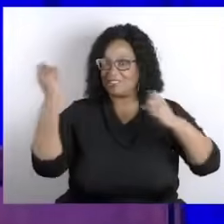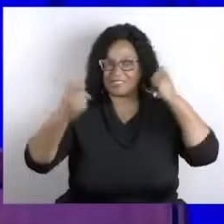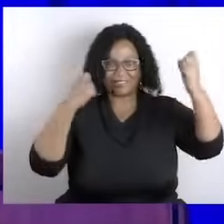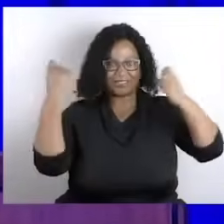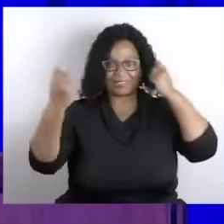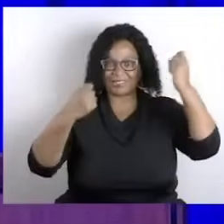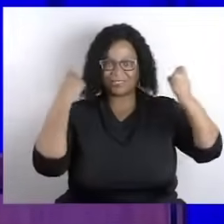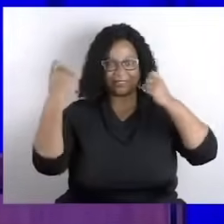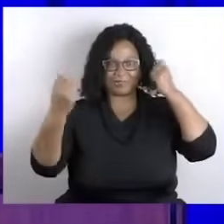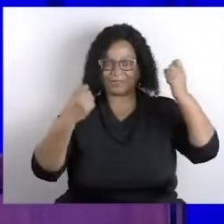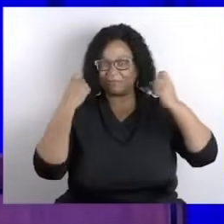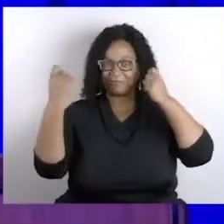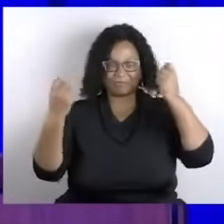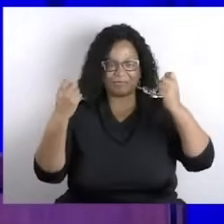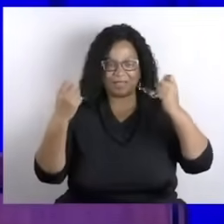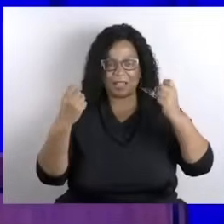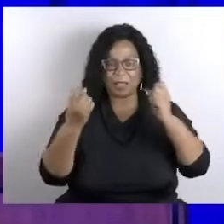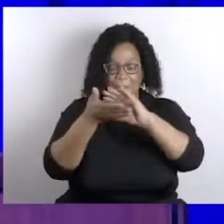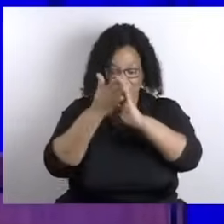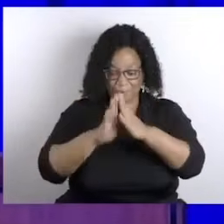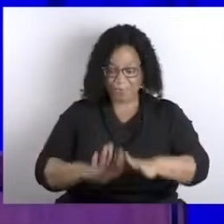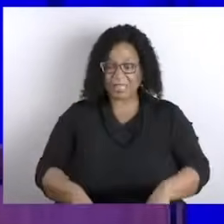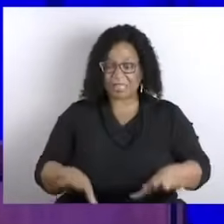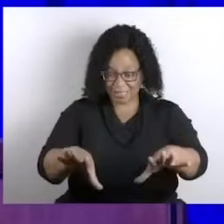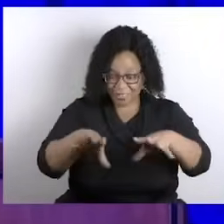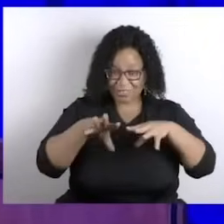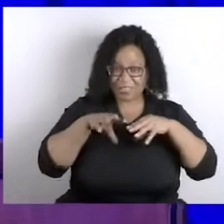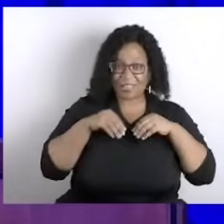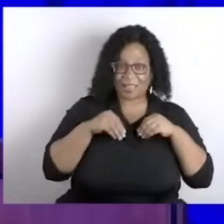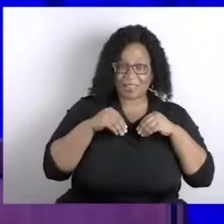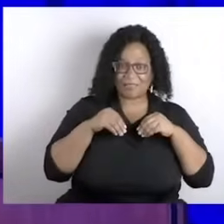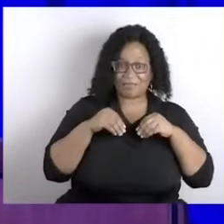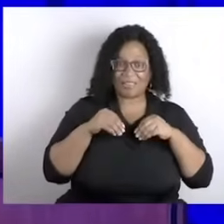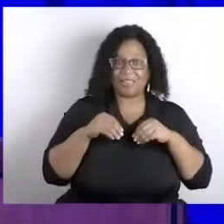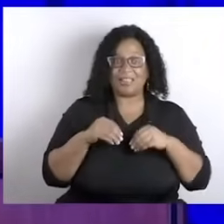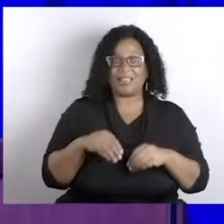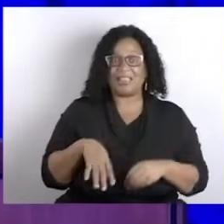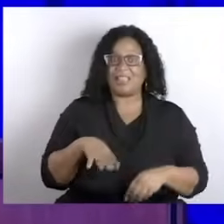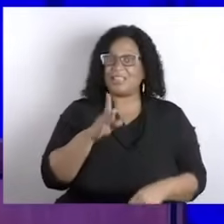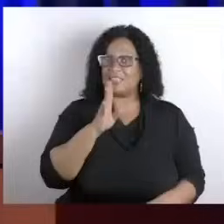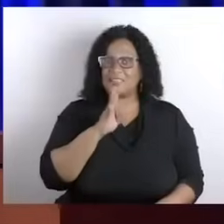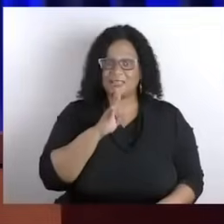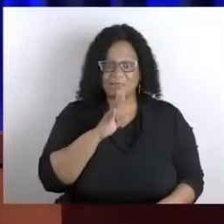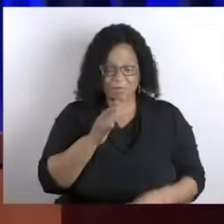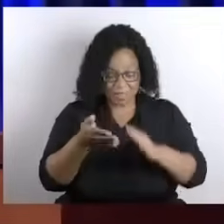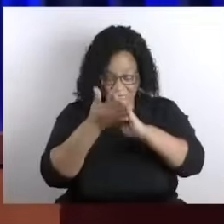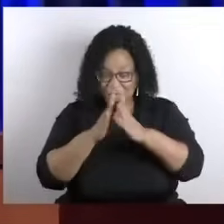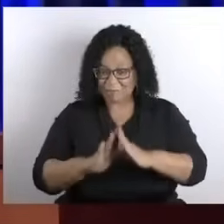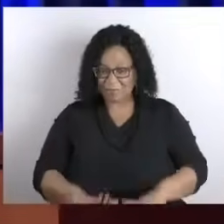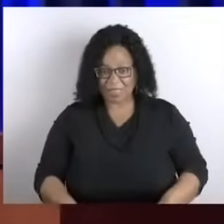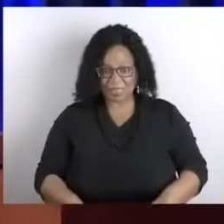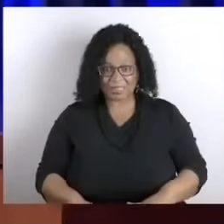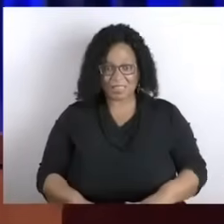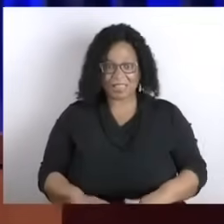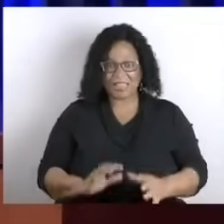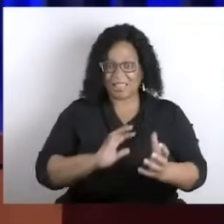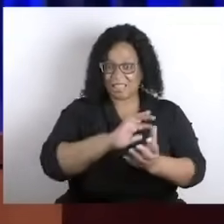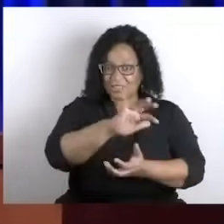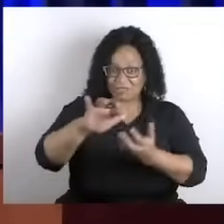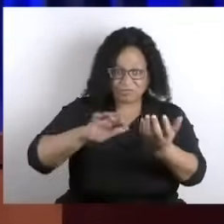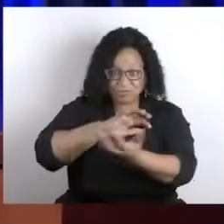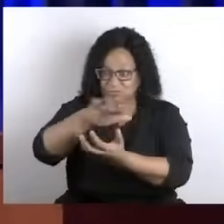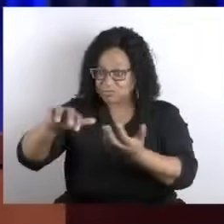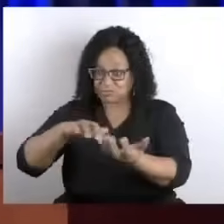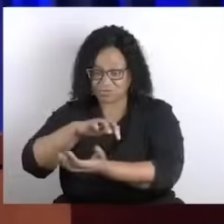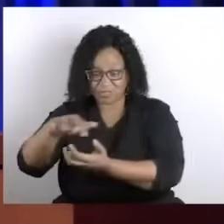that peace shall be yours. He still speaks peace in the midst of a storm. Is there anybody listening